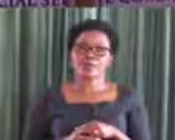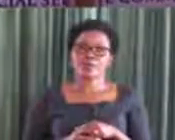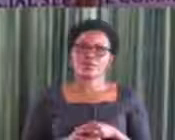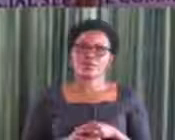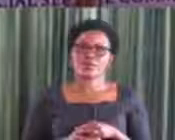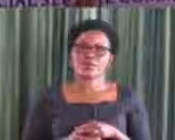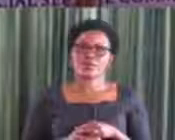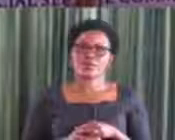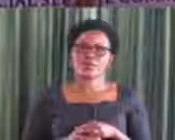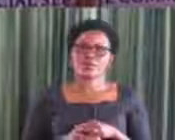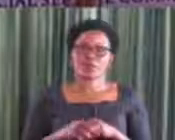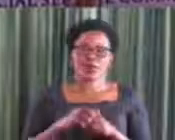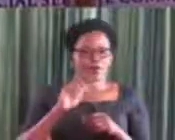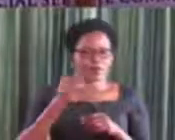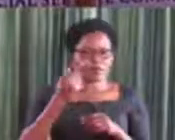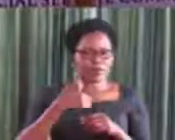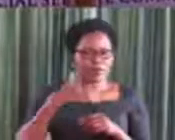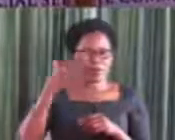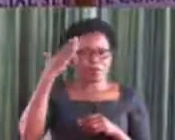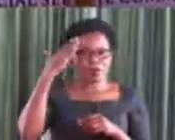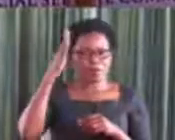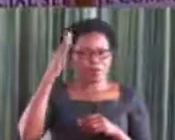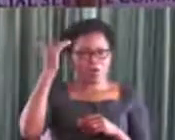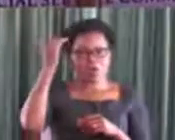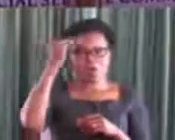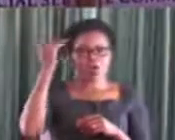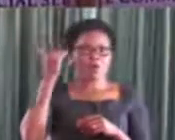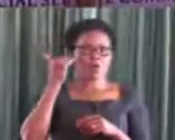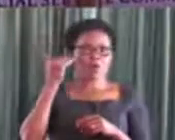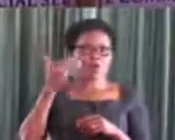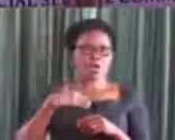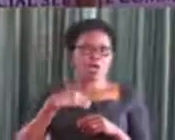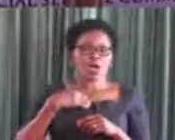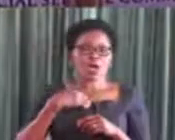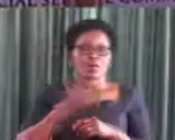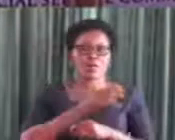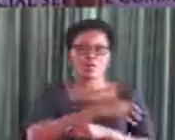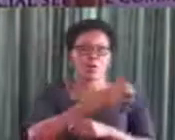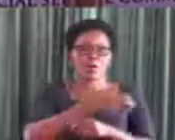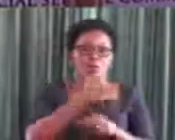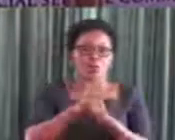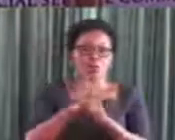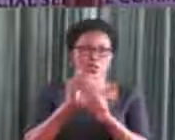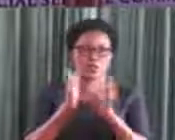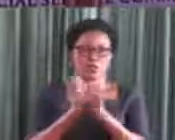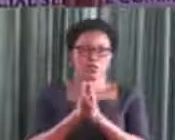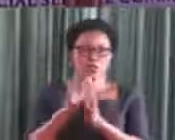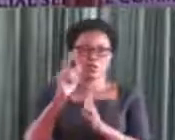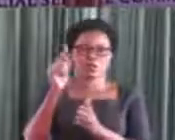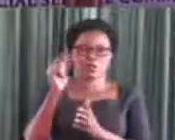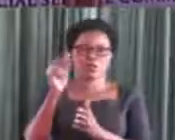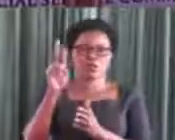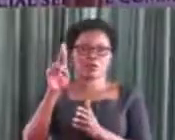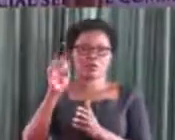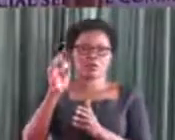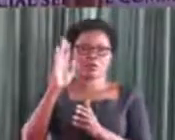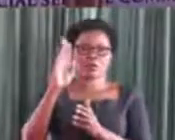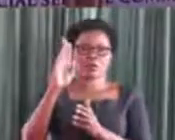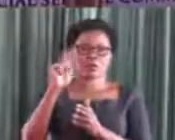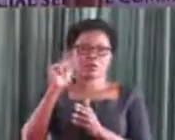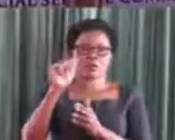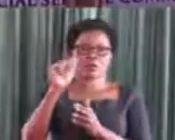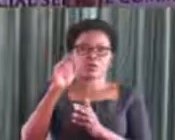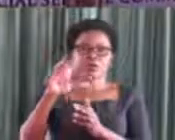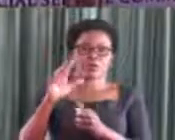I am aware, first of all, the court has got jurisdiction, first of all, to deal with tribunals, to do with judges. I think that it